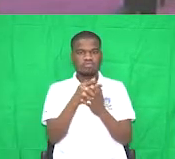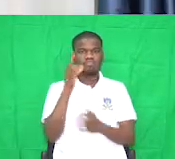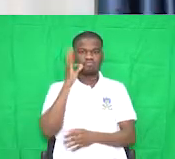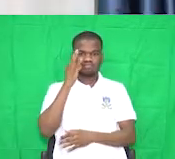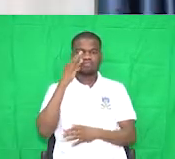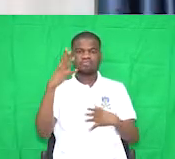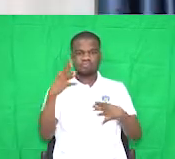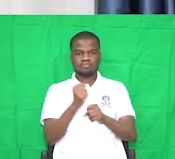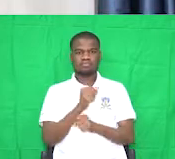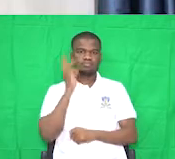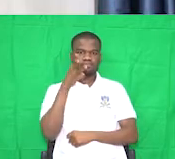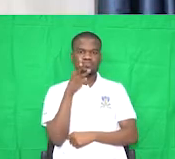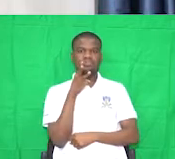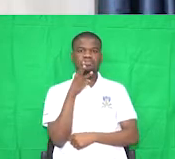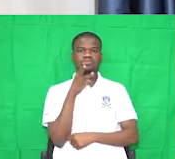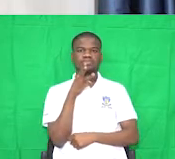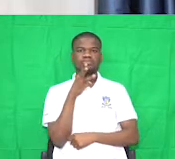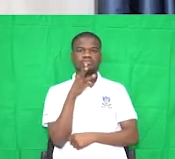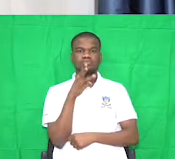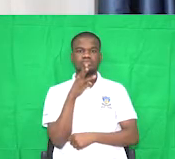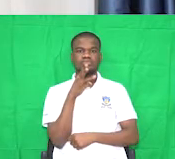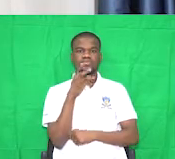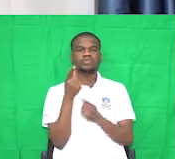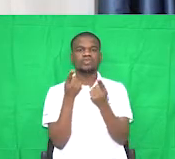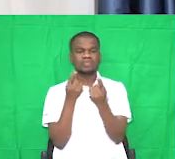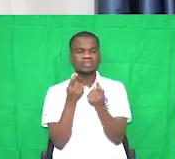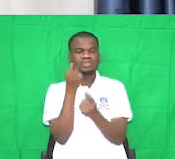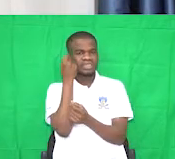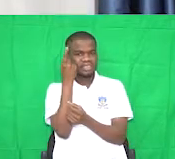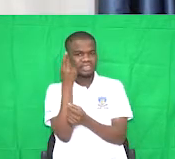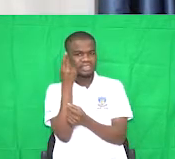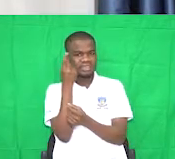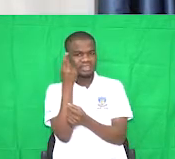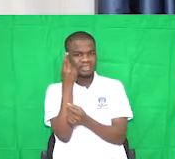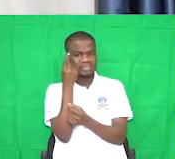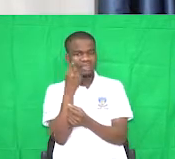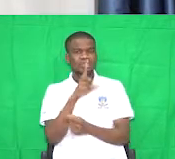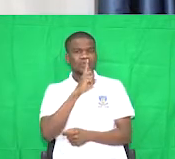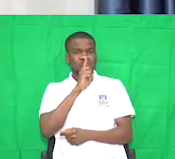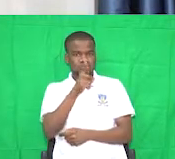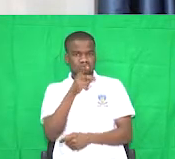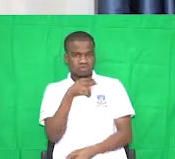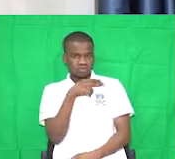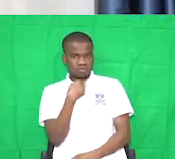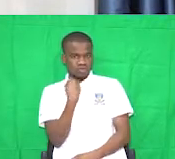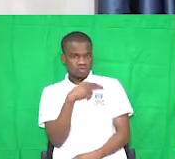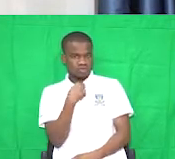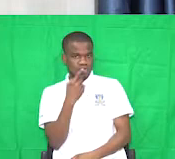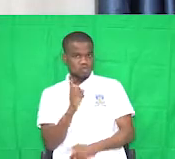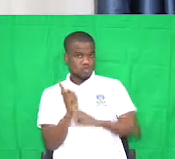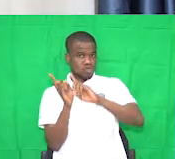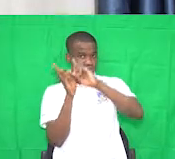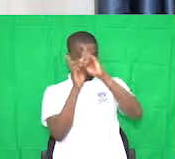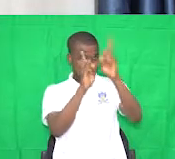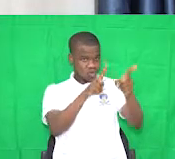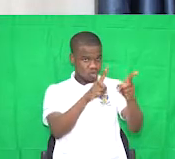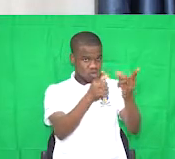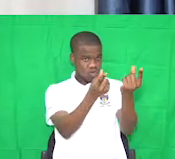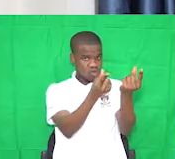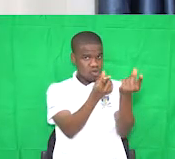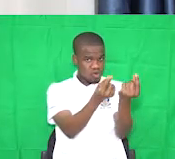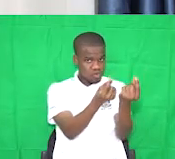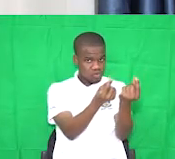fruit. Now what you needed to understand is that the minister who is going to the field is going as a